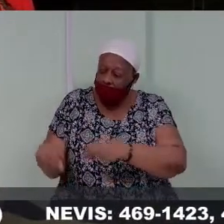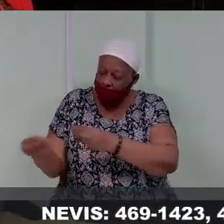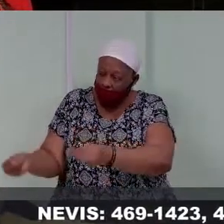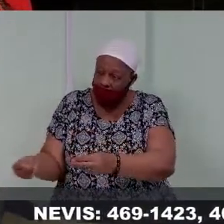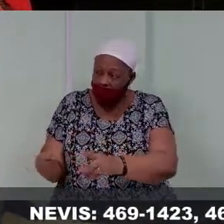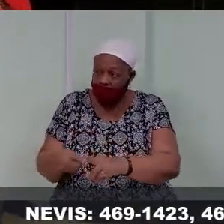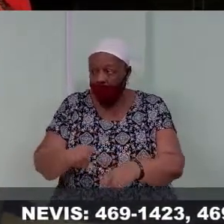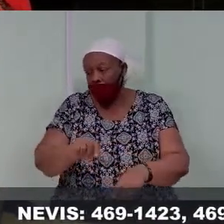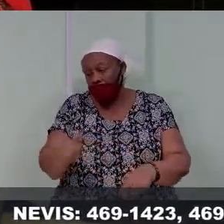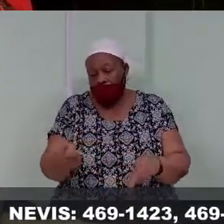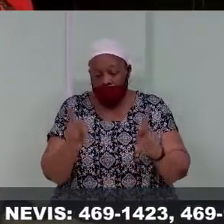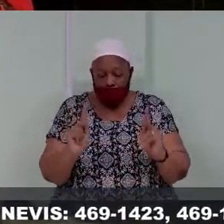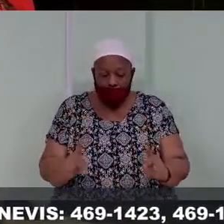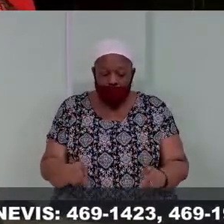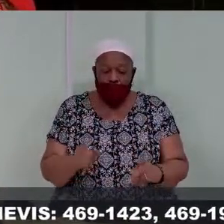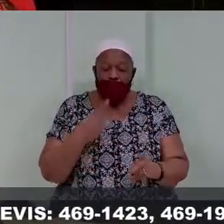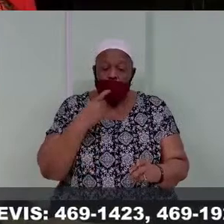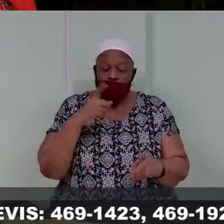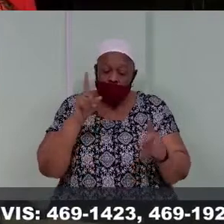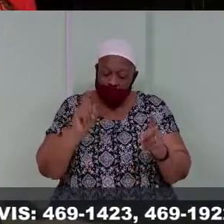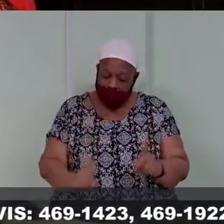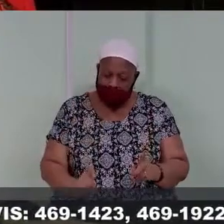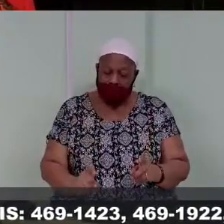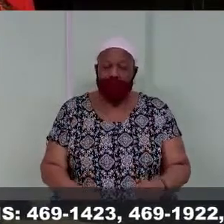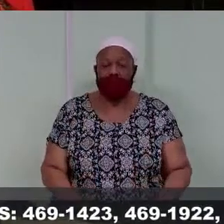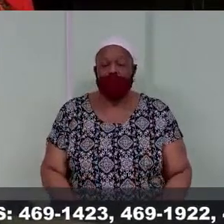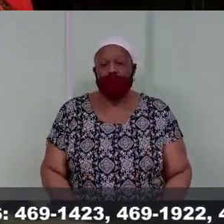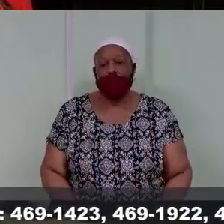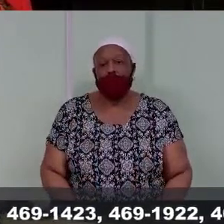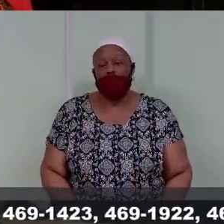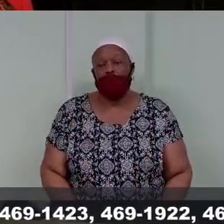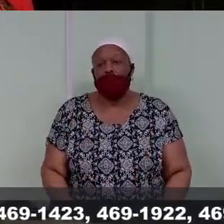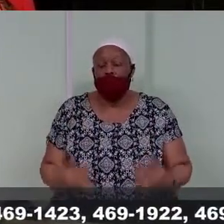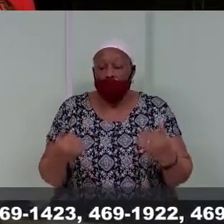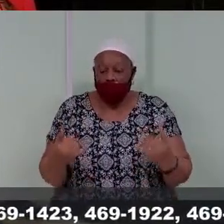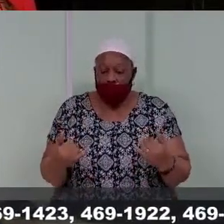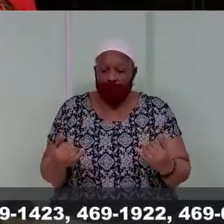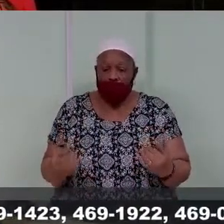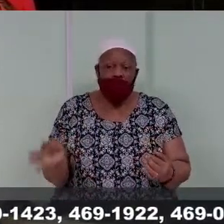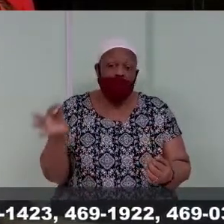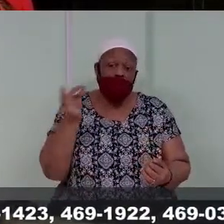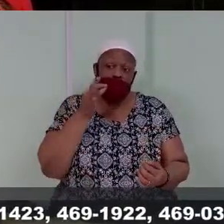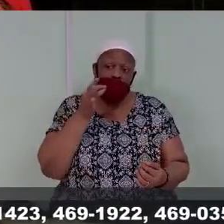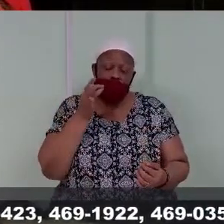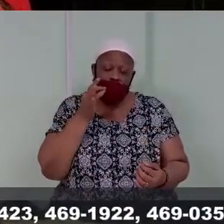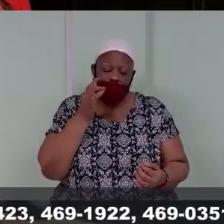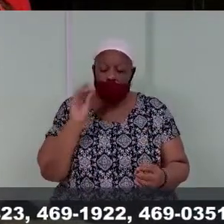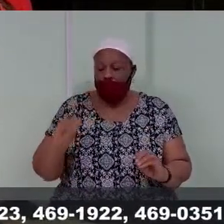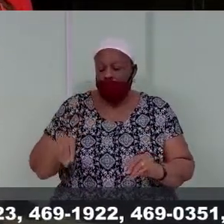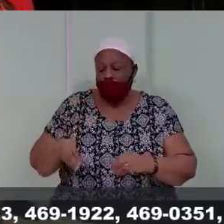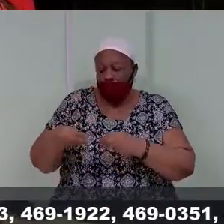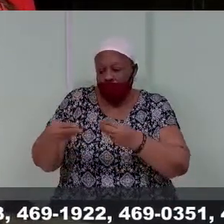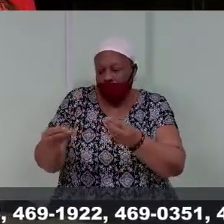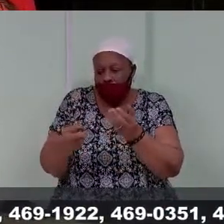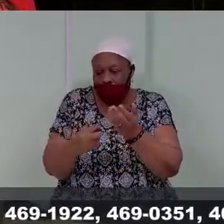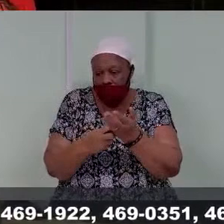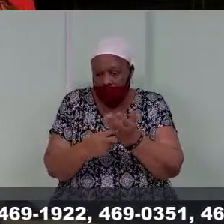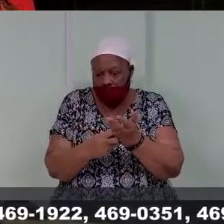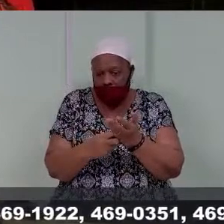member. In regards to the meals, we'll be giving out tickets beginning on